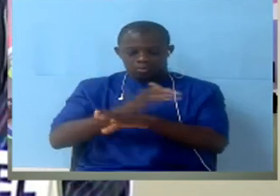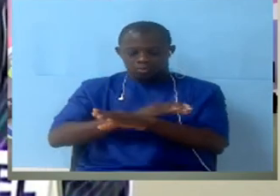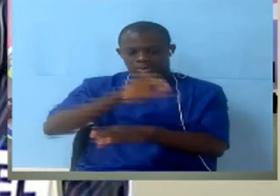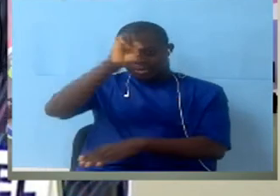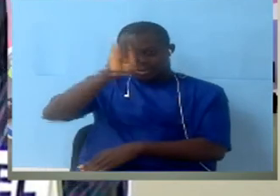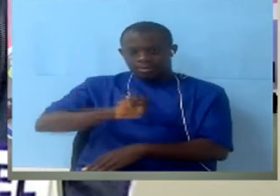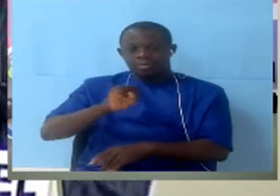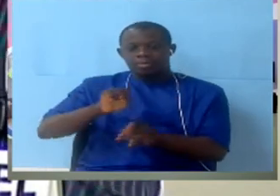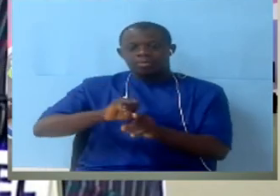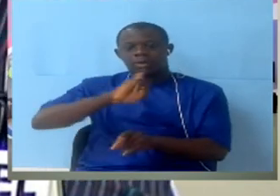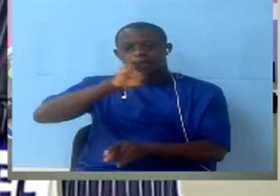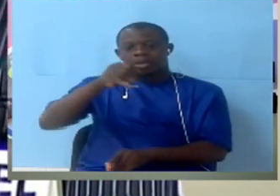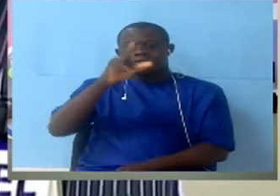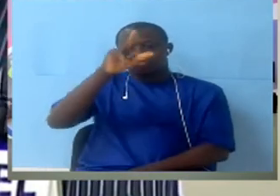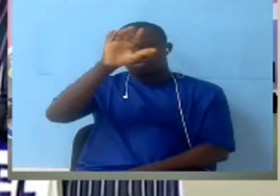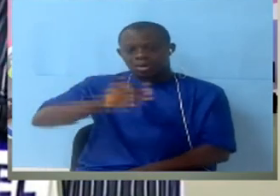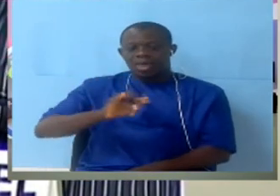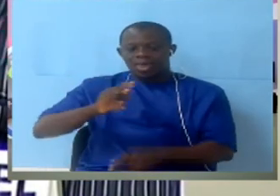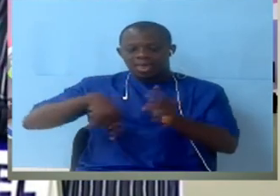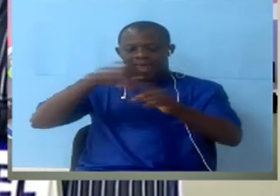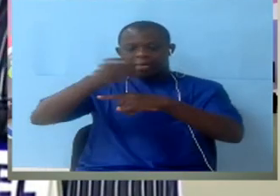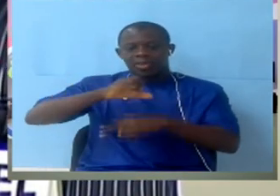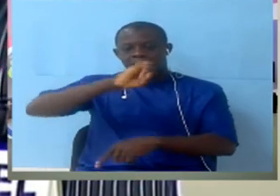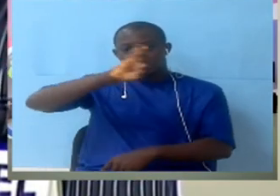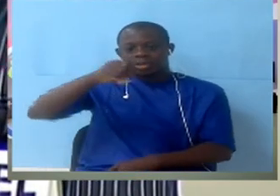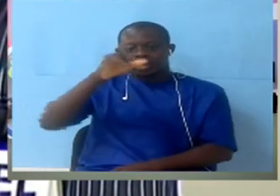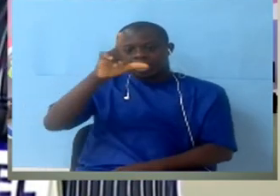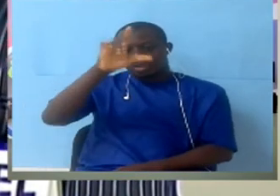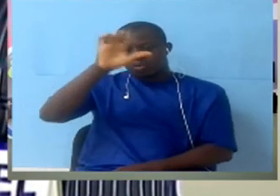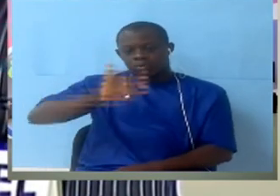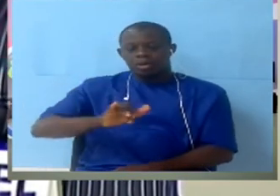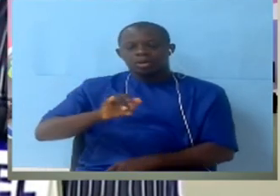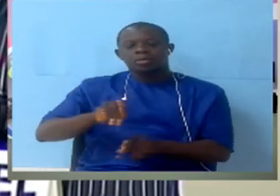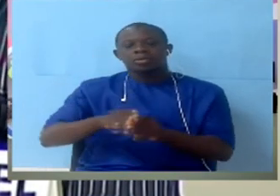July after July. After July, yes. So